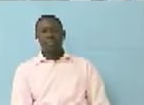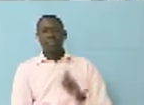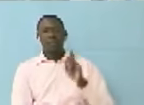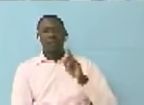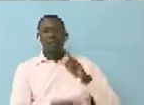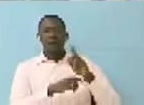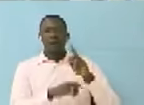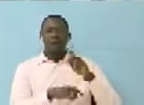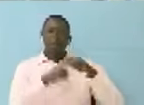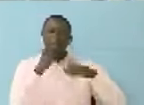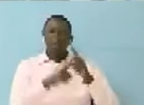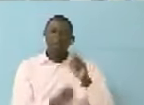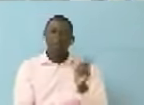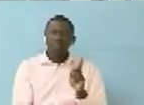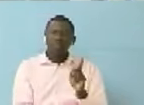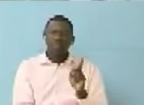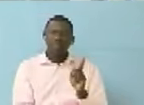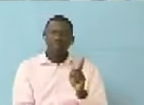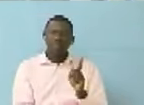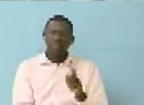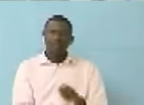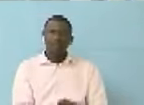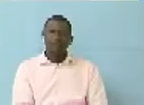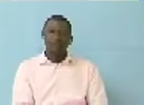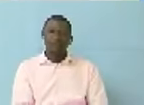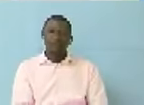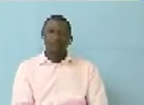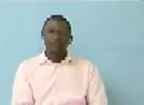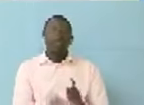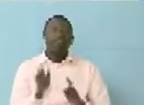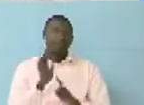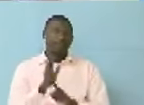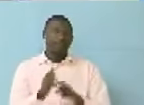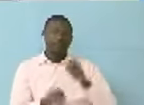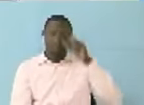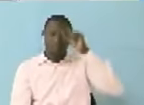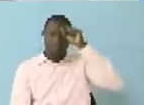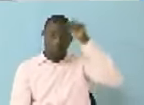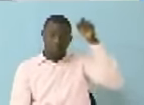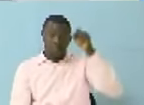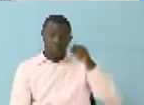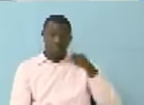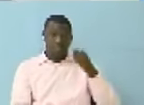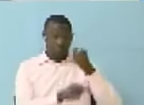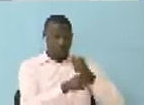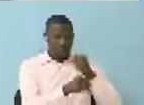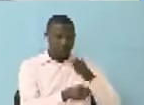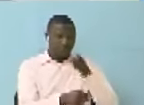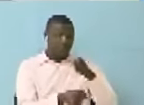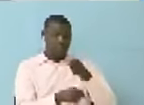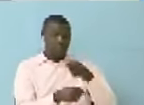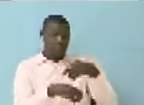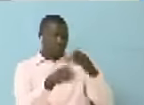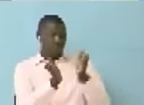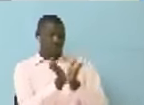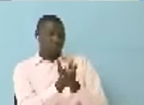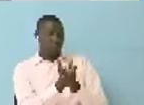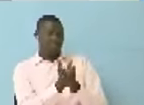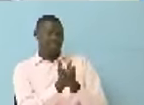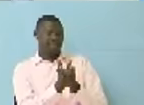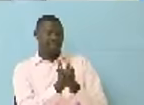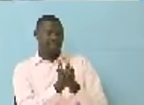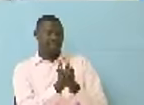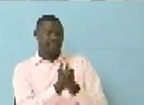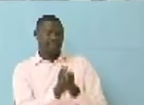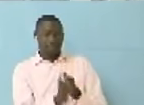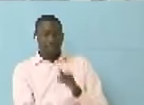Nkamuntakomu. He put together this panel. Atele ying panelo ni londi.